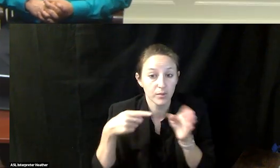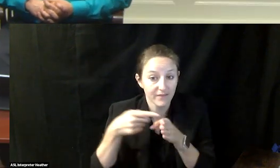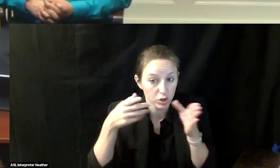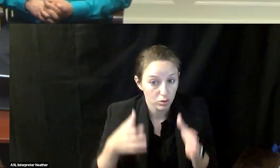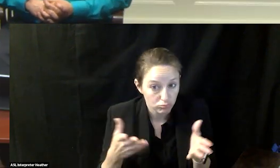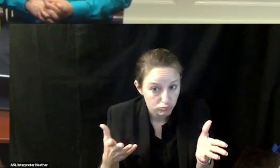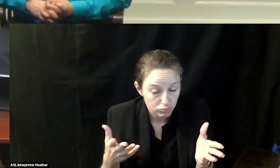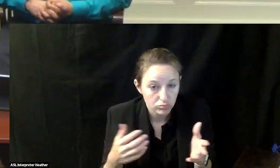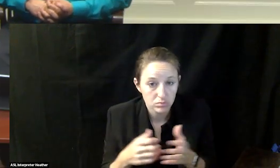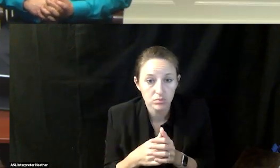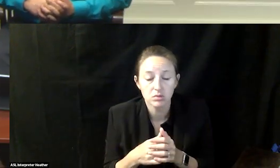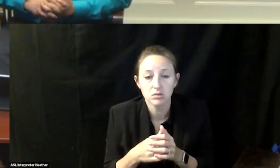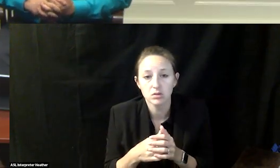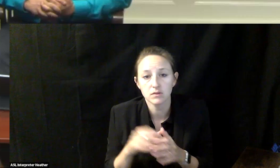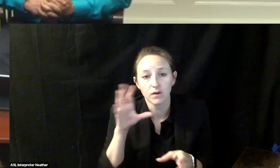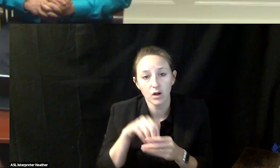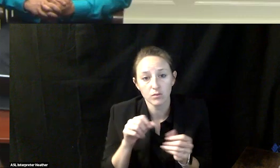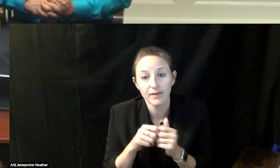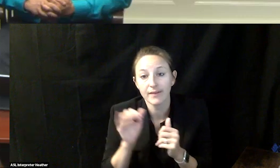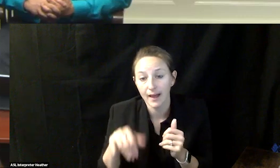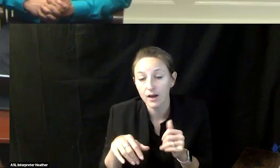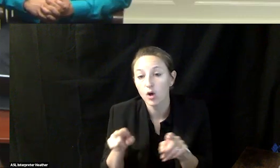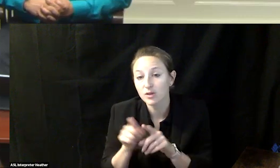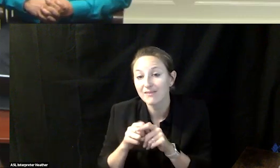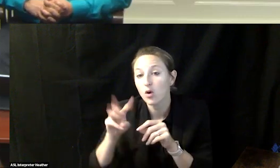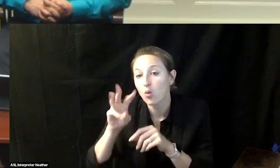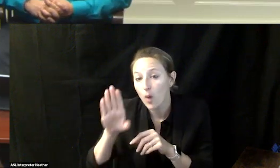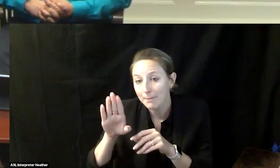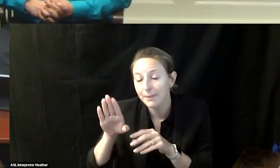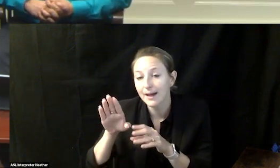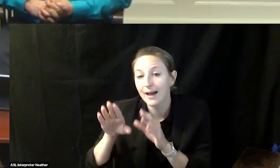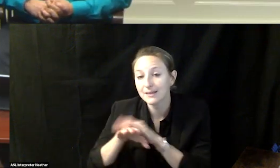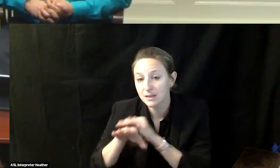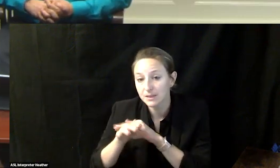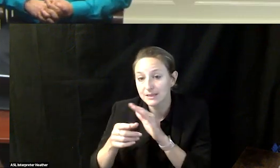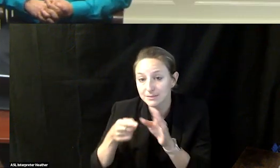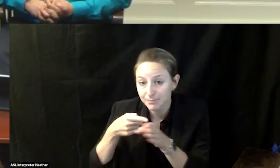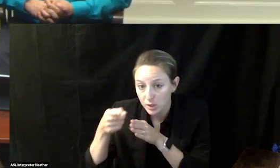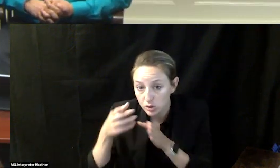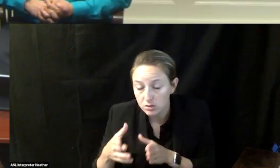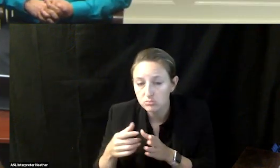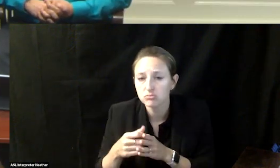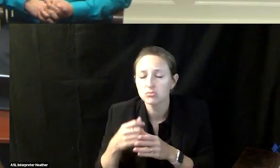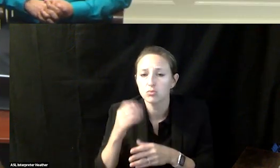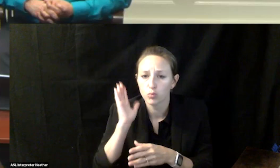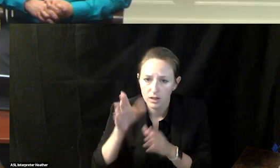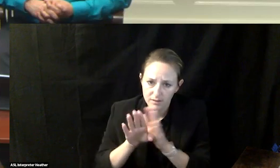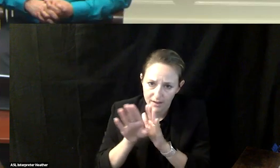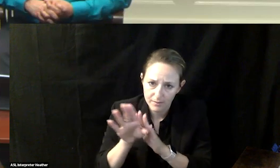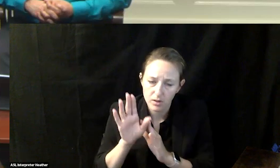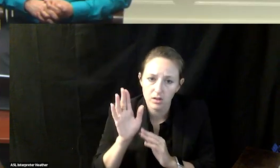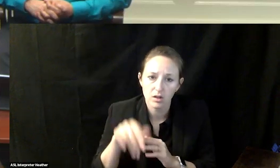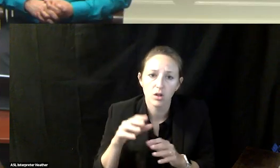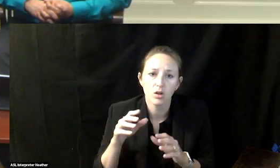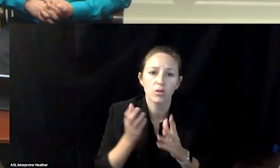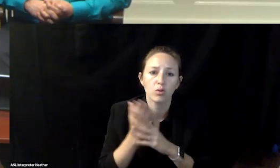separately, or as part of that, as a web accessibility specialist, which will really hone your skills in that. And that's put through an organization